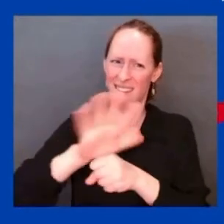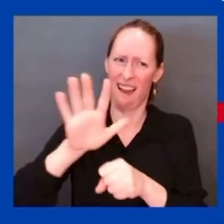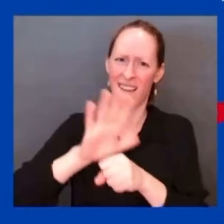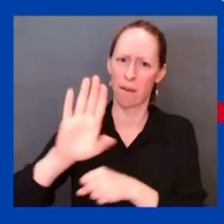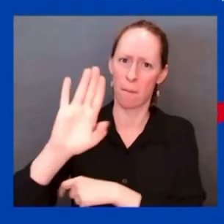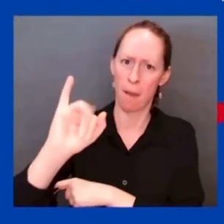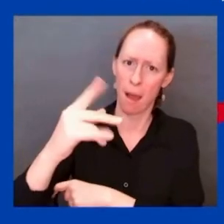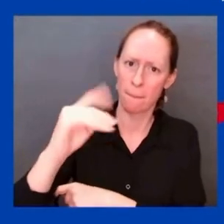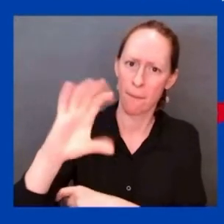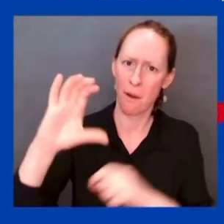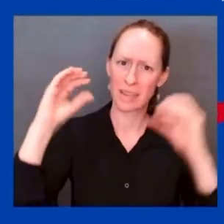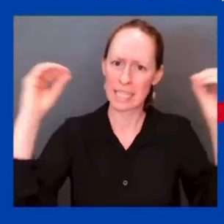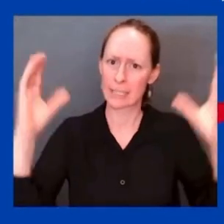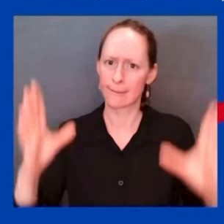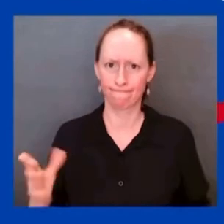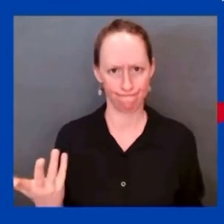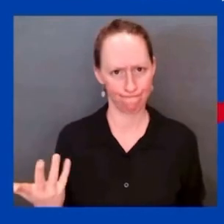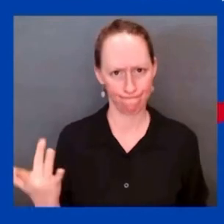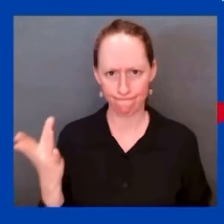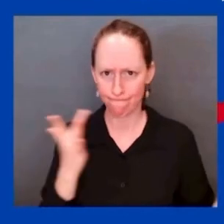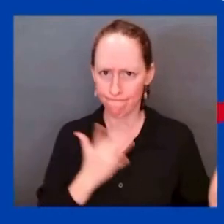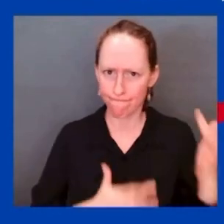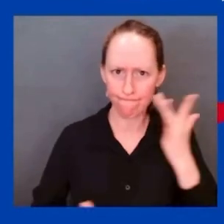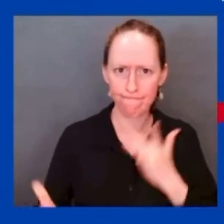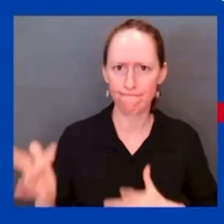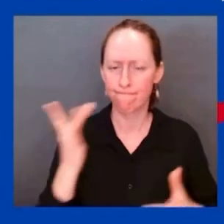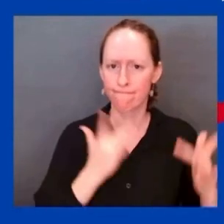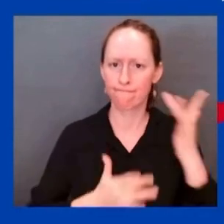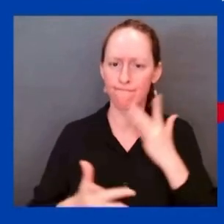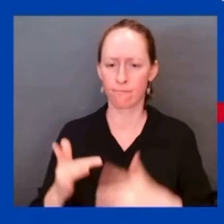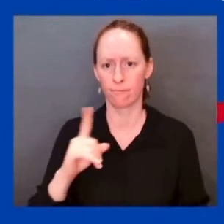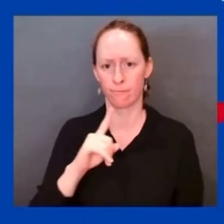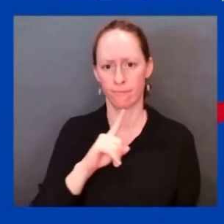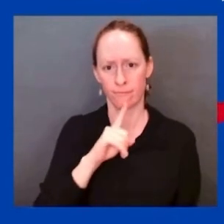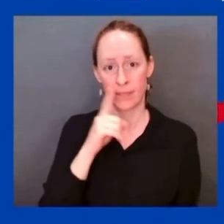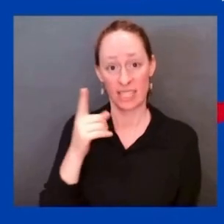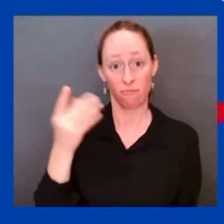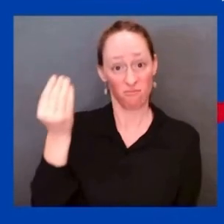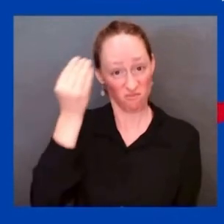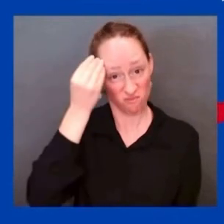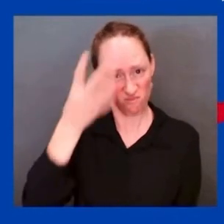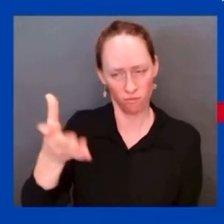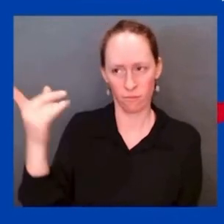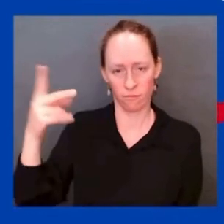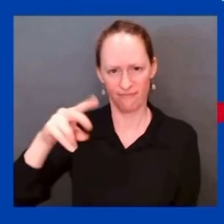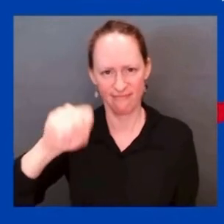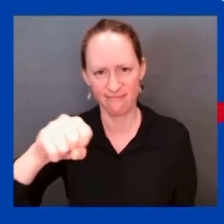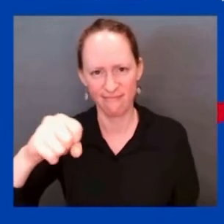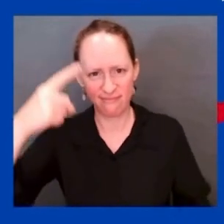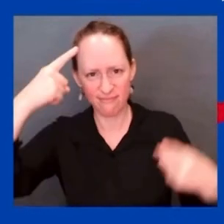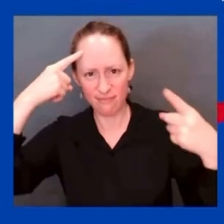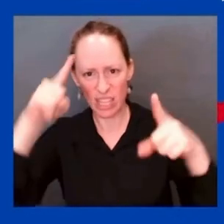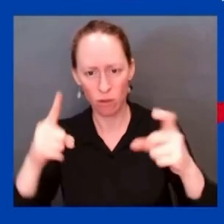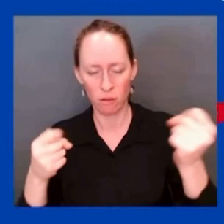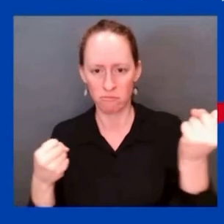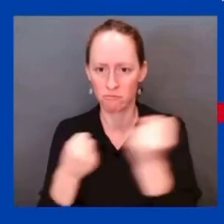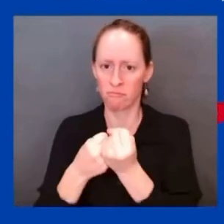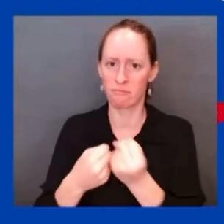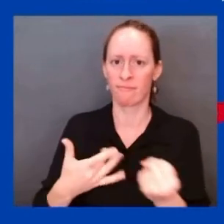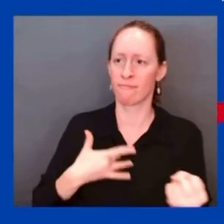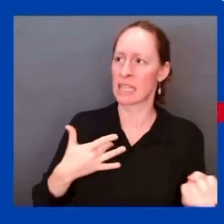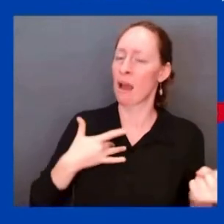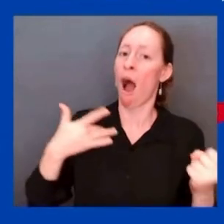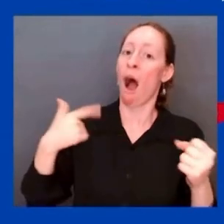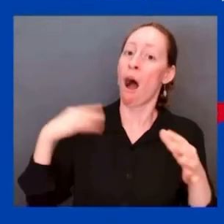them. I was able to be a voice for us in that intimate setting. Vice President Harris asked what were some things that could be